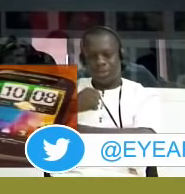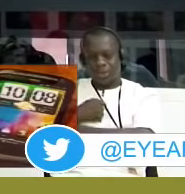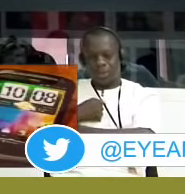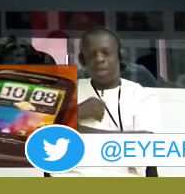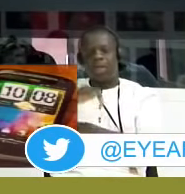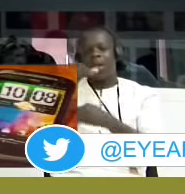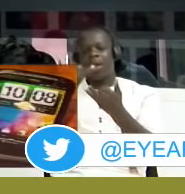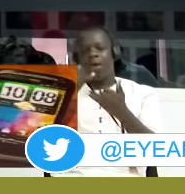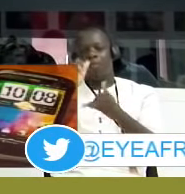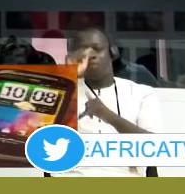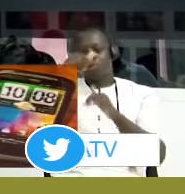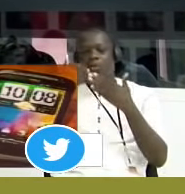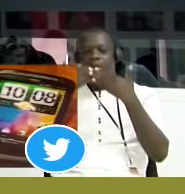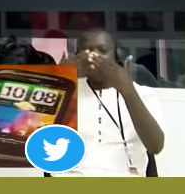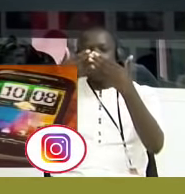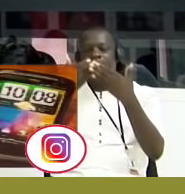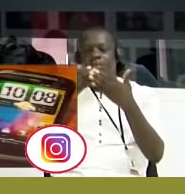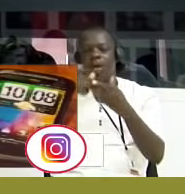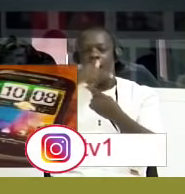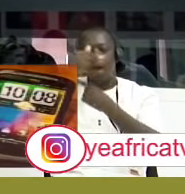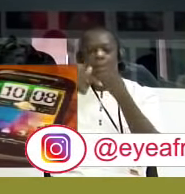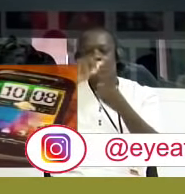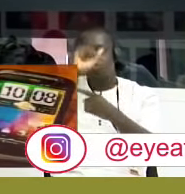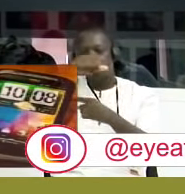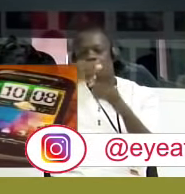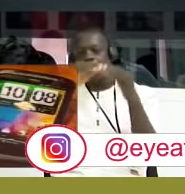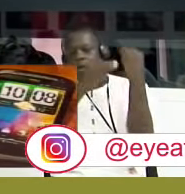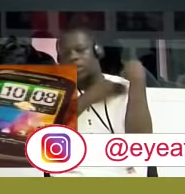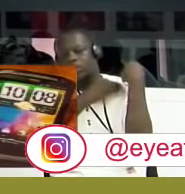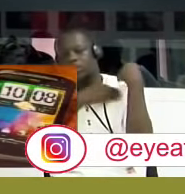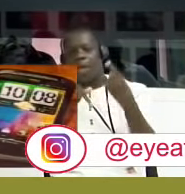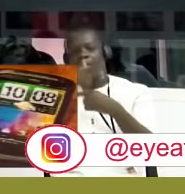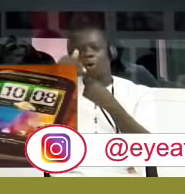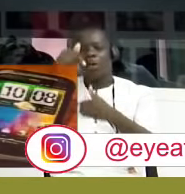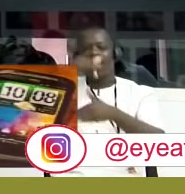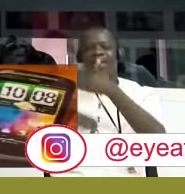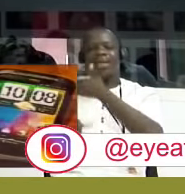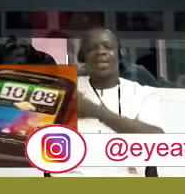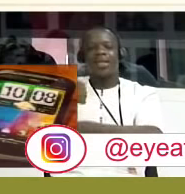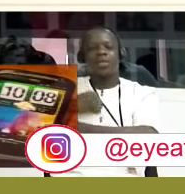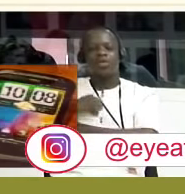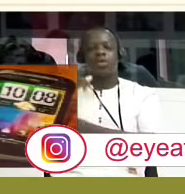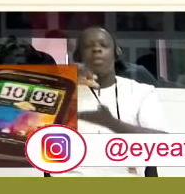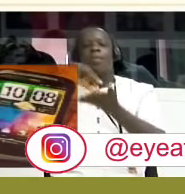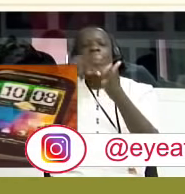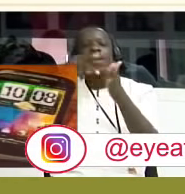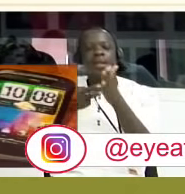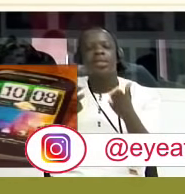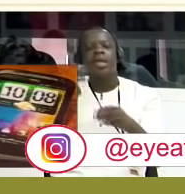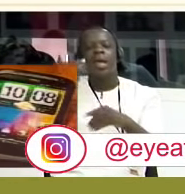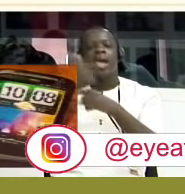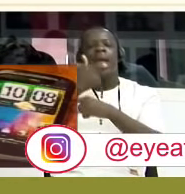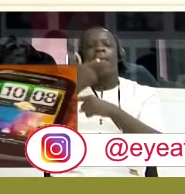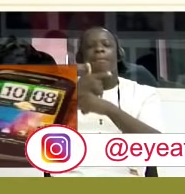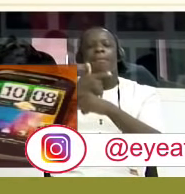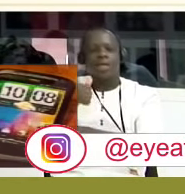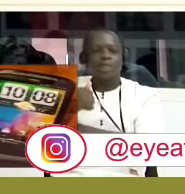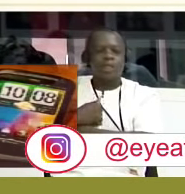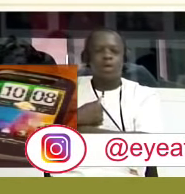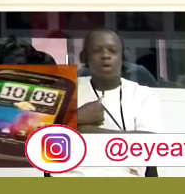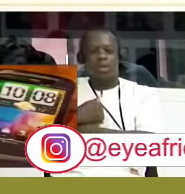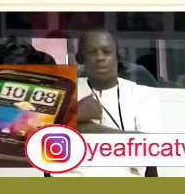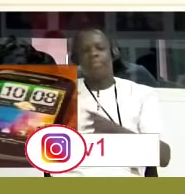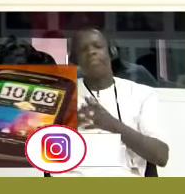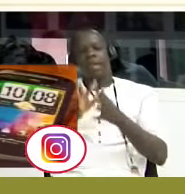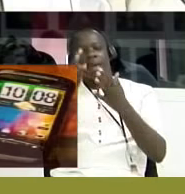your responsibilities as far as it concerns internal security? I think as far as internal security is